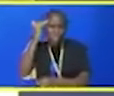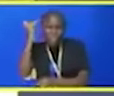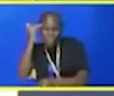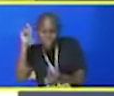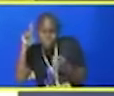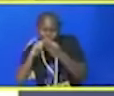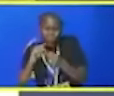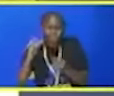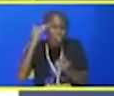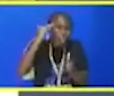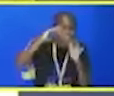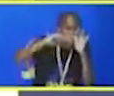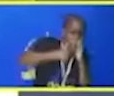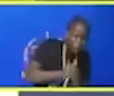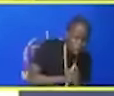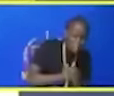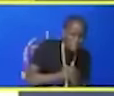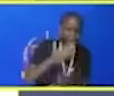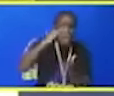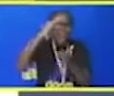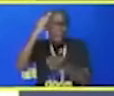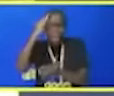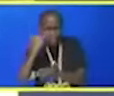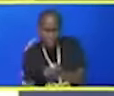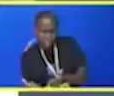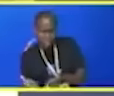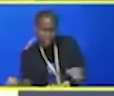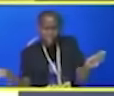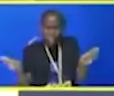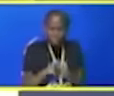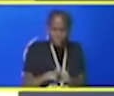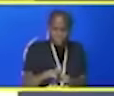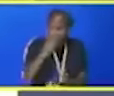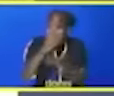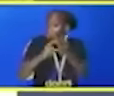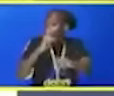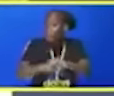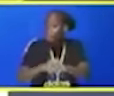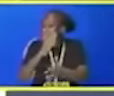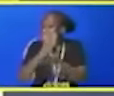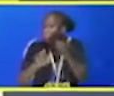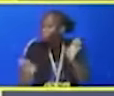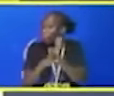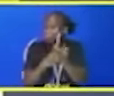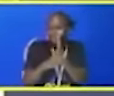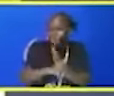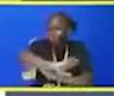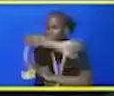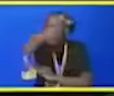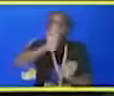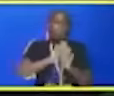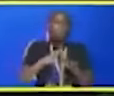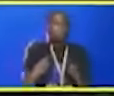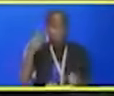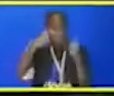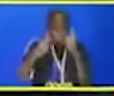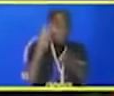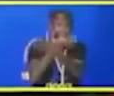Because sometimes it can be a door to a prison that is closed. Make sure you don't open it. Because even the prison has a door.